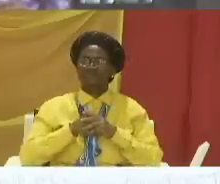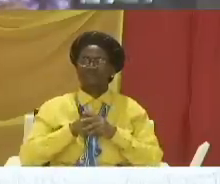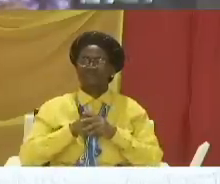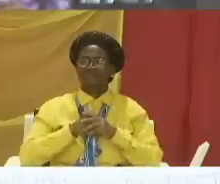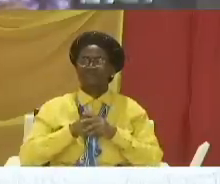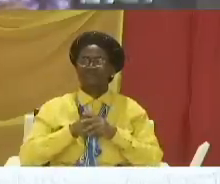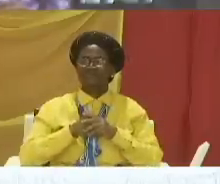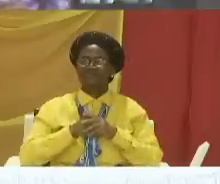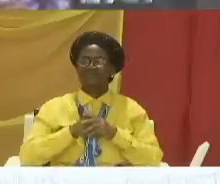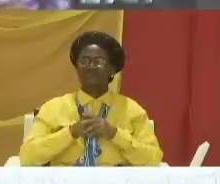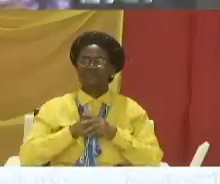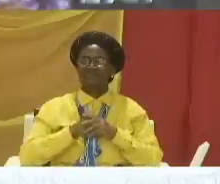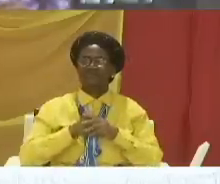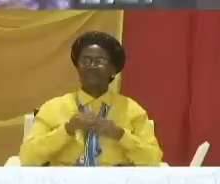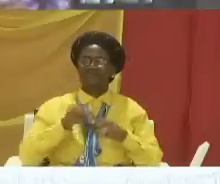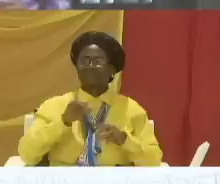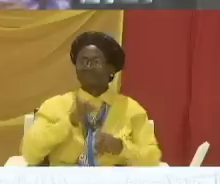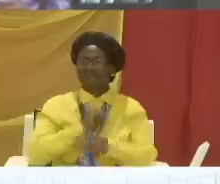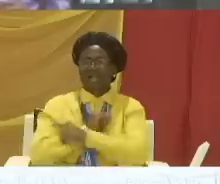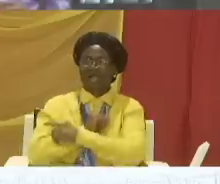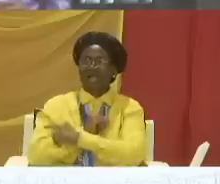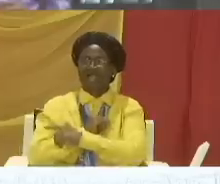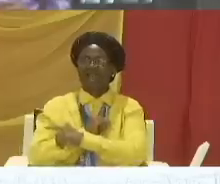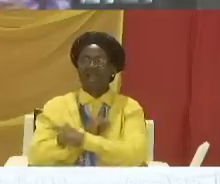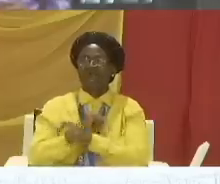I hope you are praying for me.